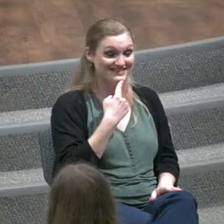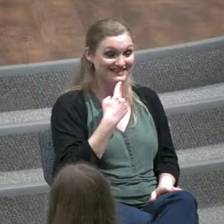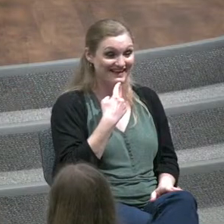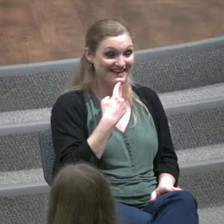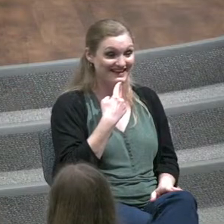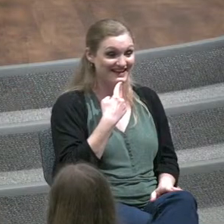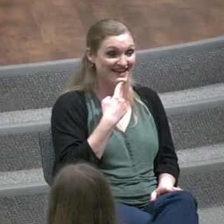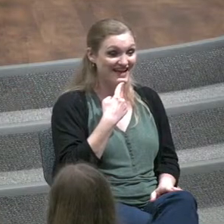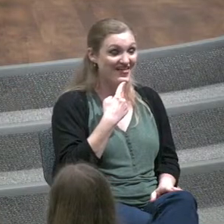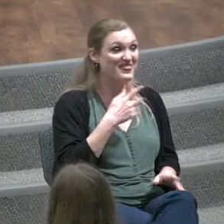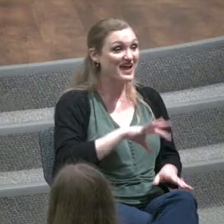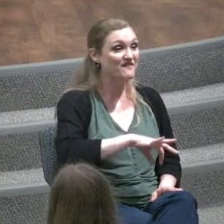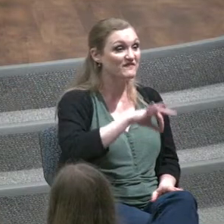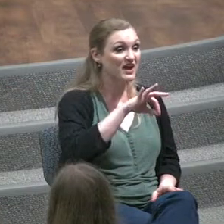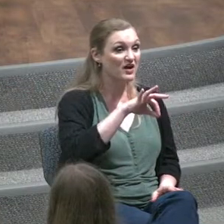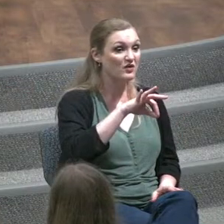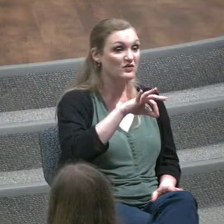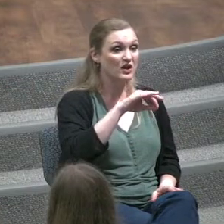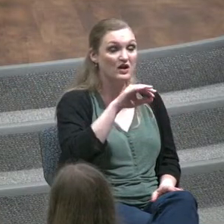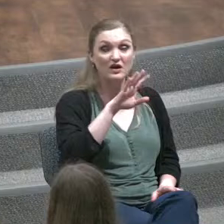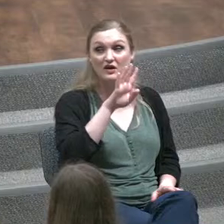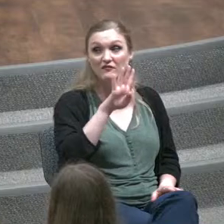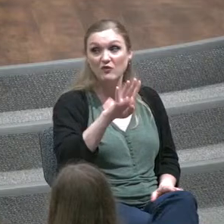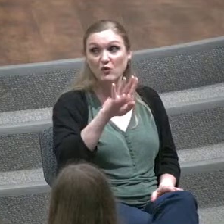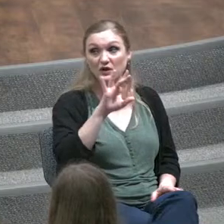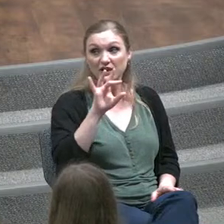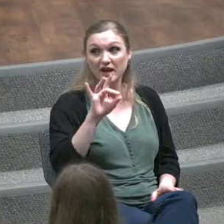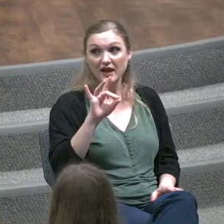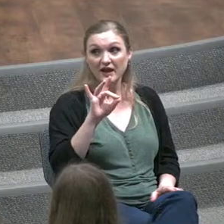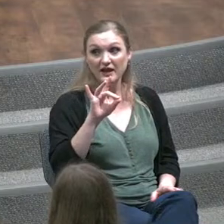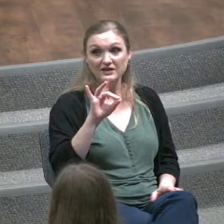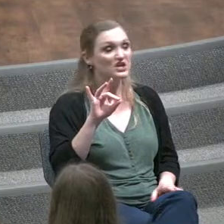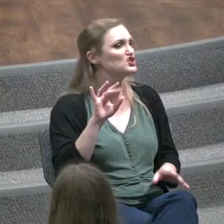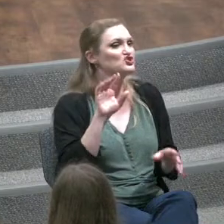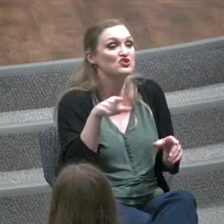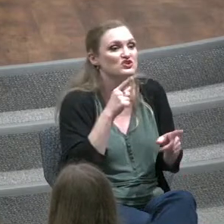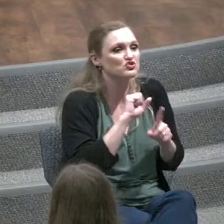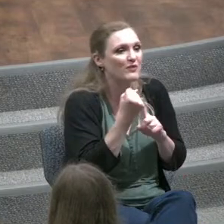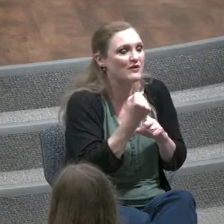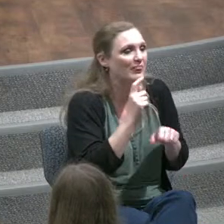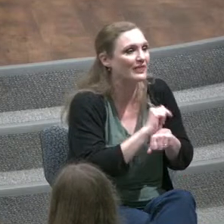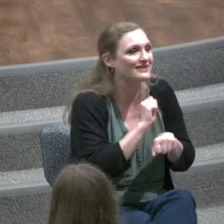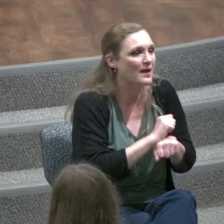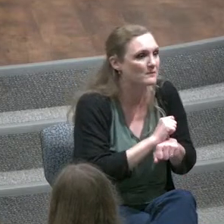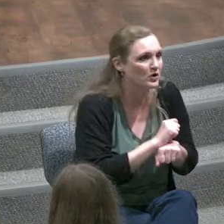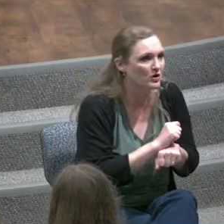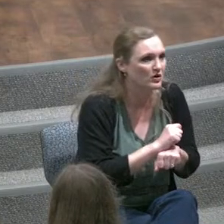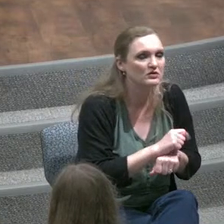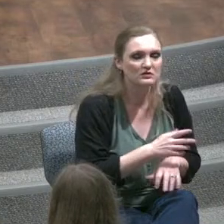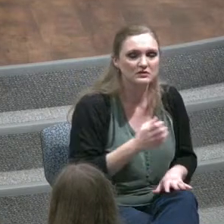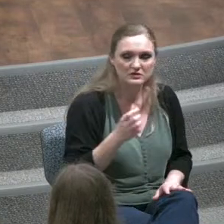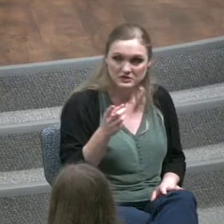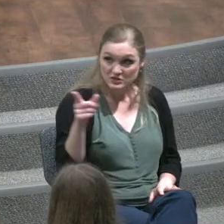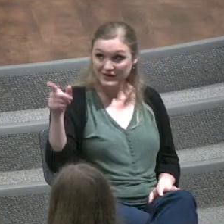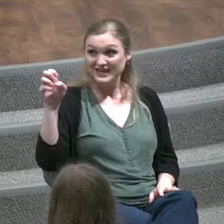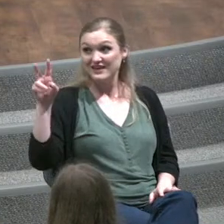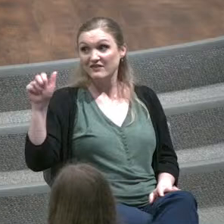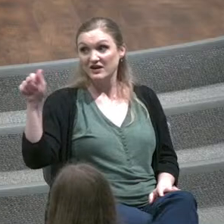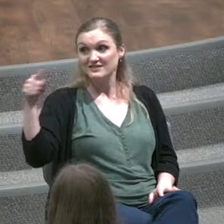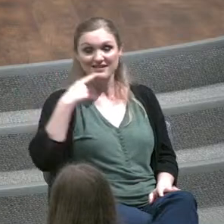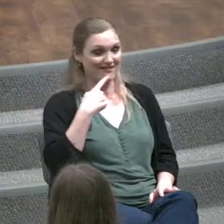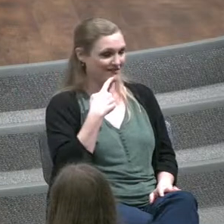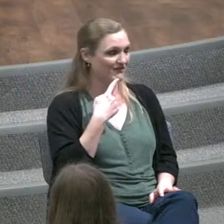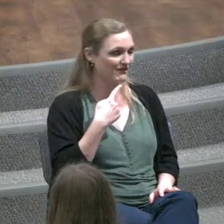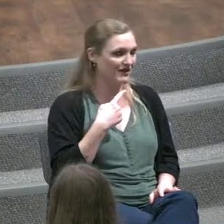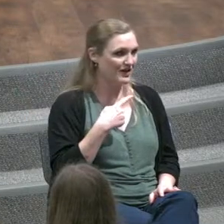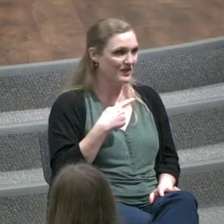they have uncovered 48 just around the temple area. So if you didn't hear that, Miss Eva said that she had a